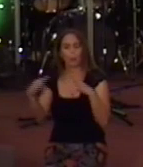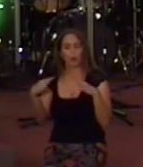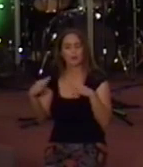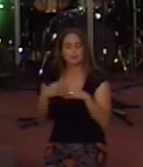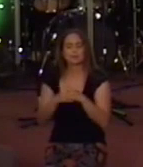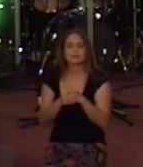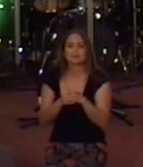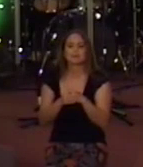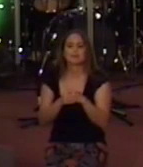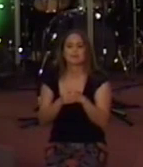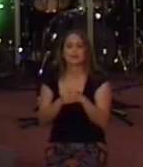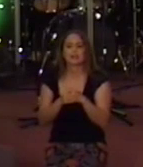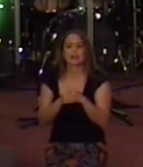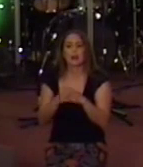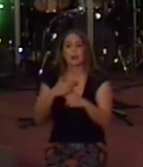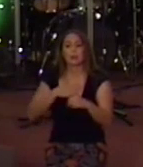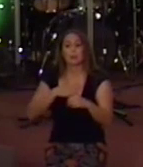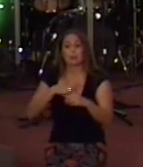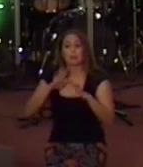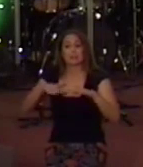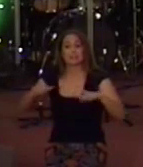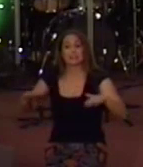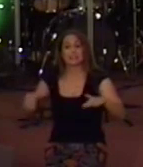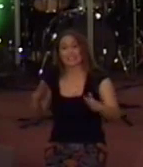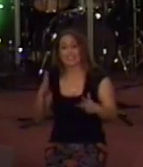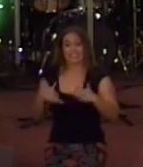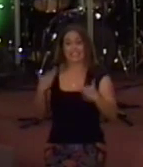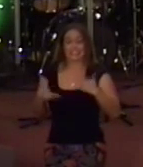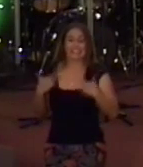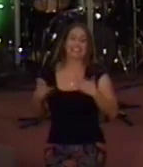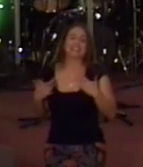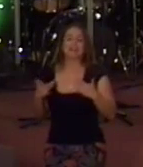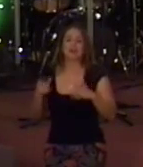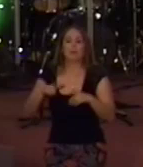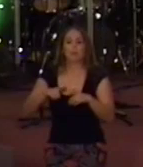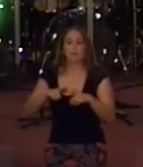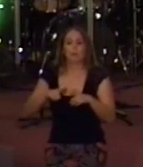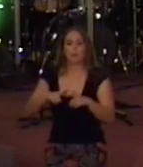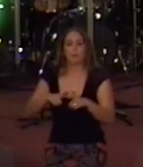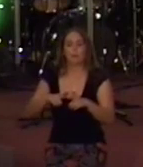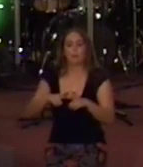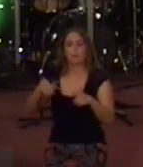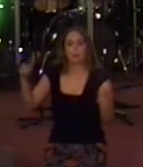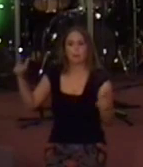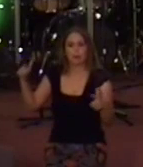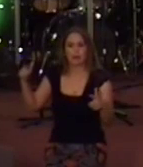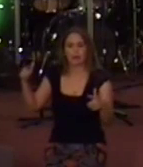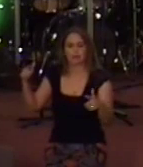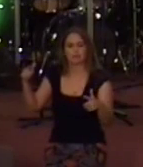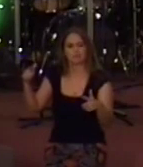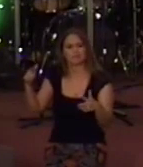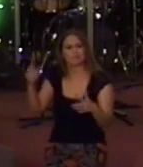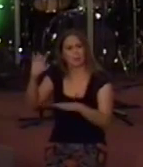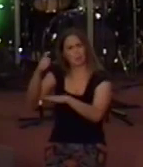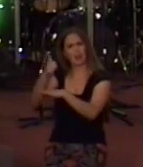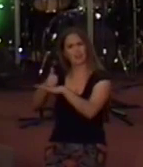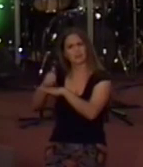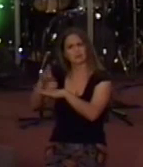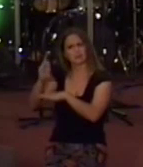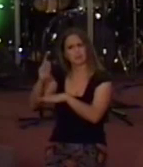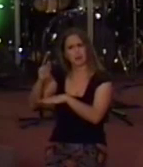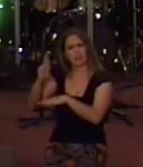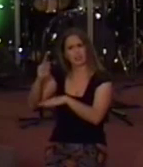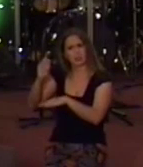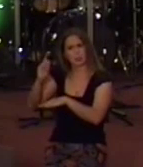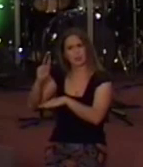burial grounds, my kids always got a thrill because the biggest monument in the place had their last name on it, you know? And so